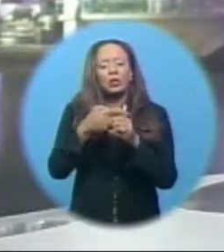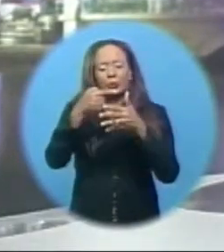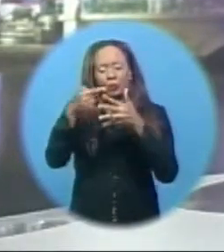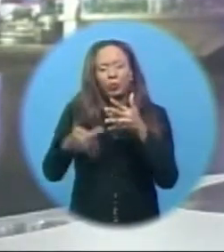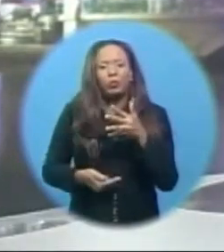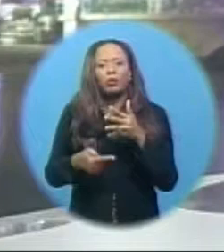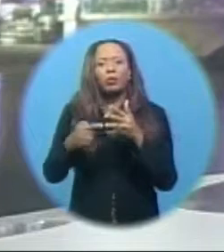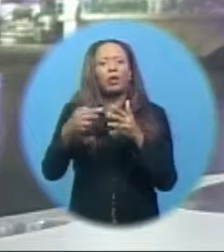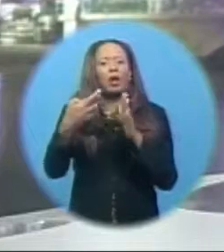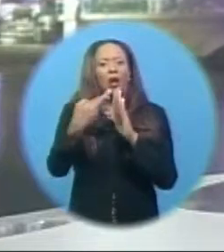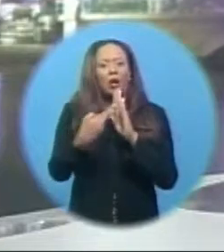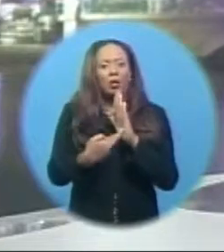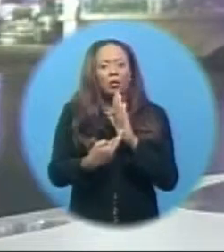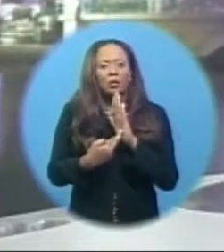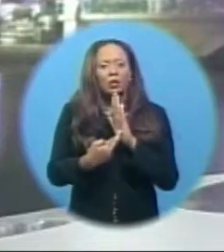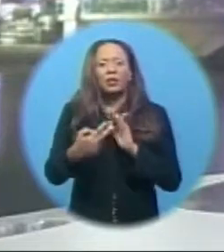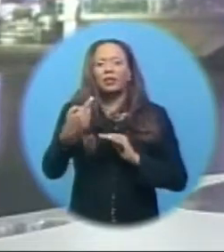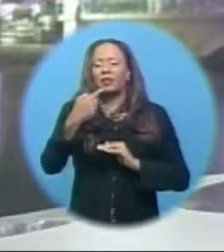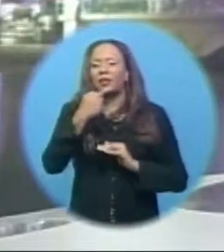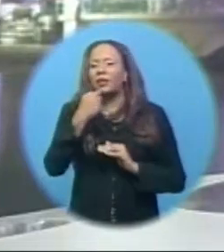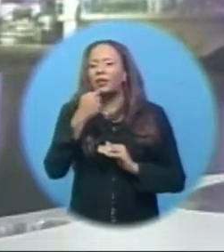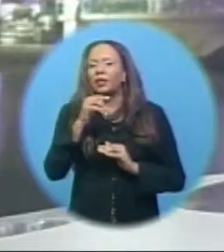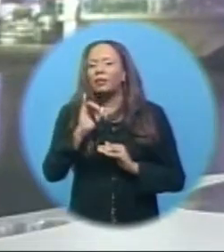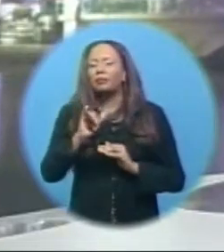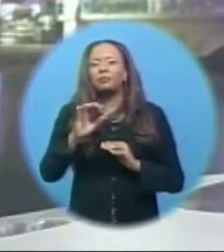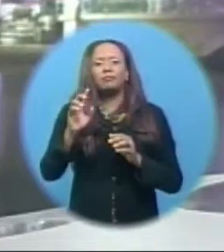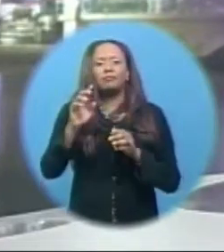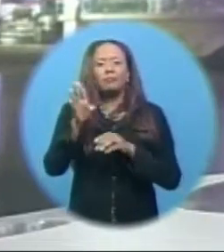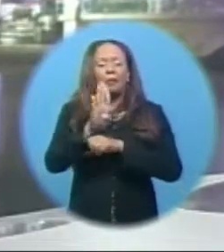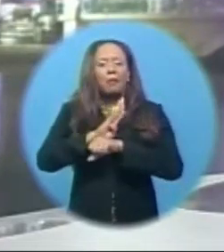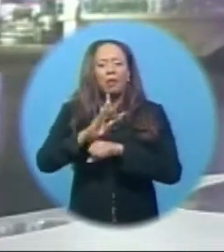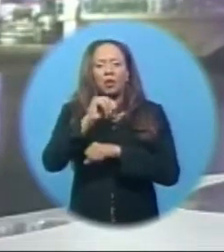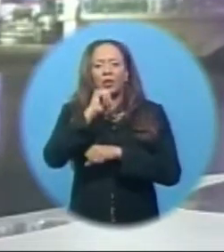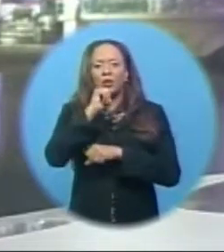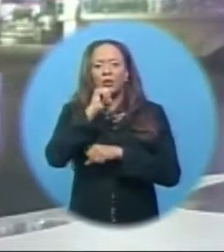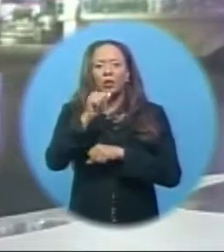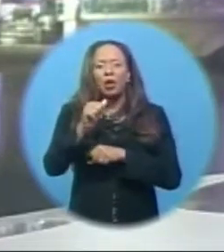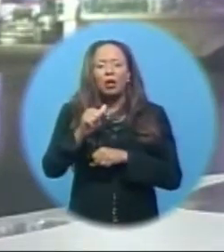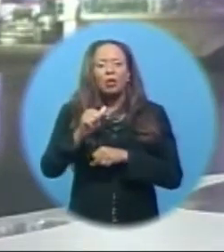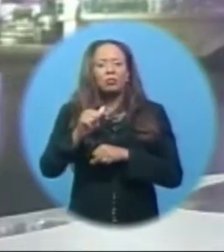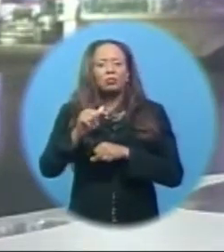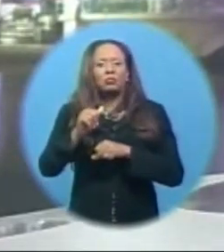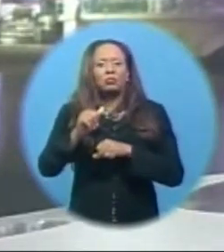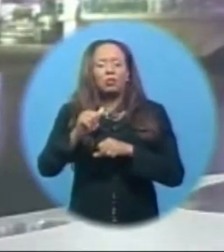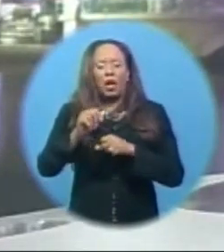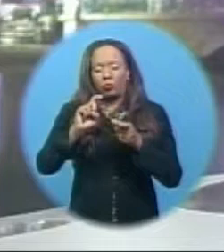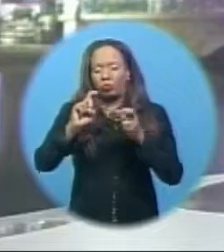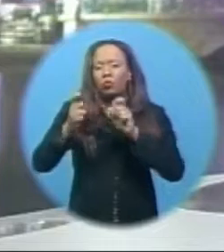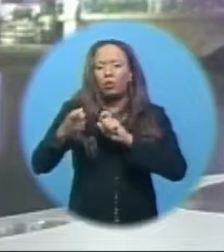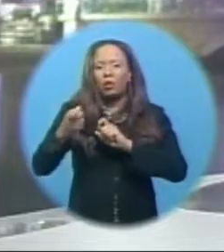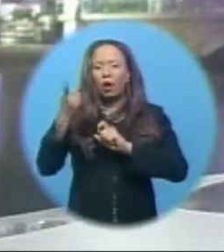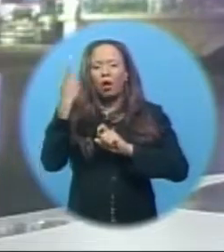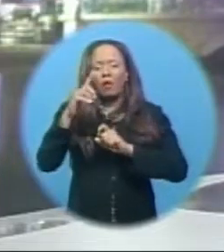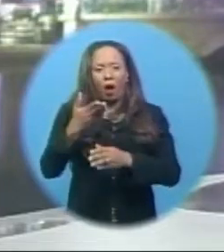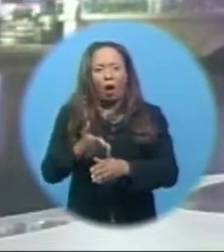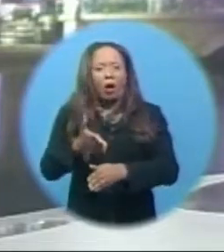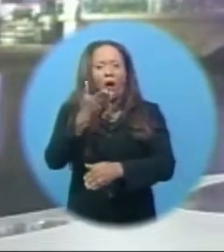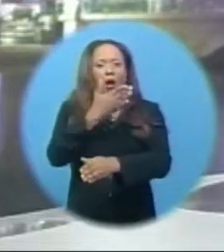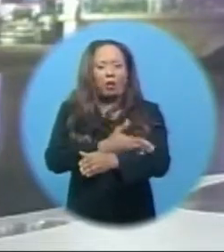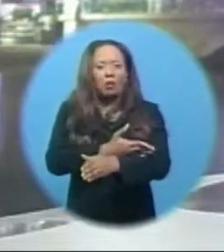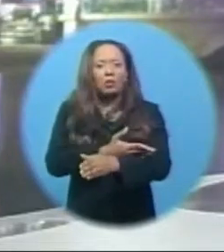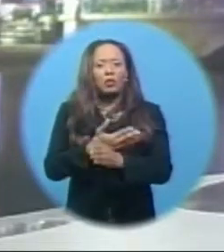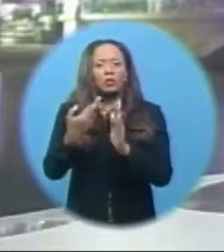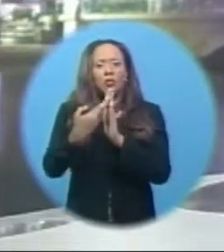that the island did not clearly commit to amending or abolishing it, as requested by December 31st,